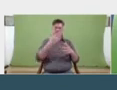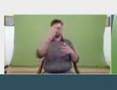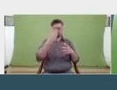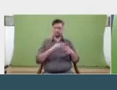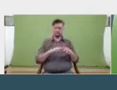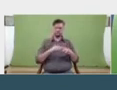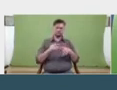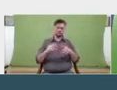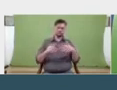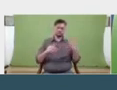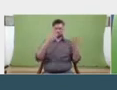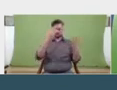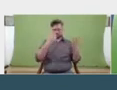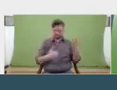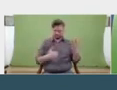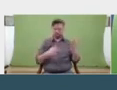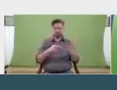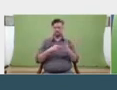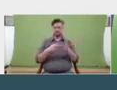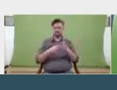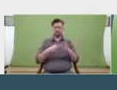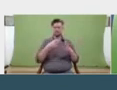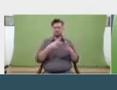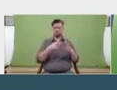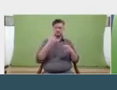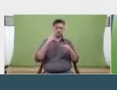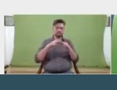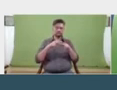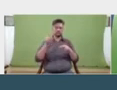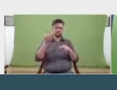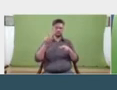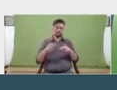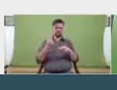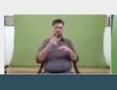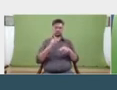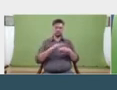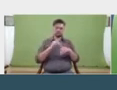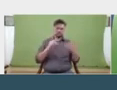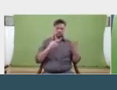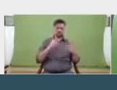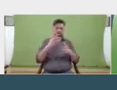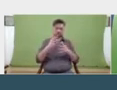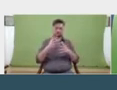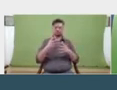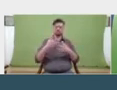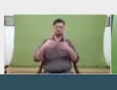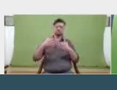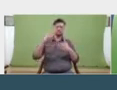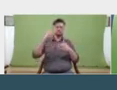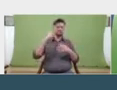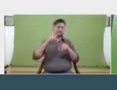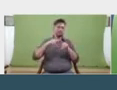language user you will find that your language is impacted okay it's affected